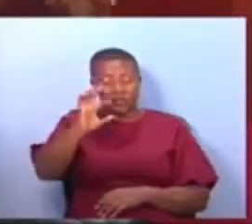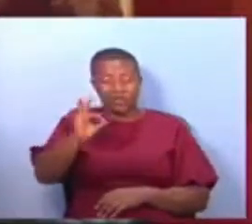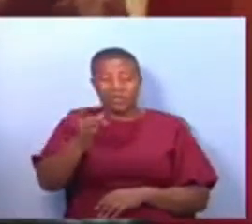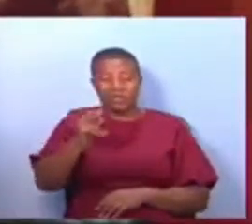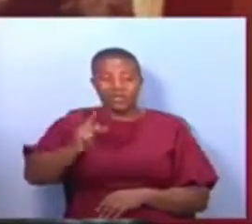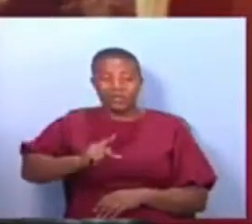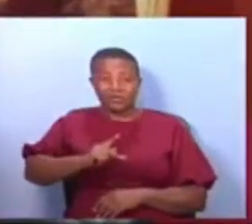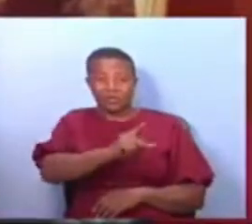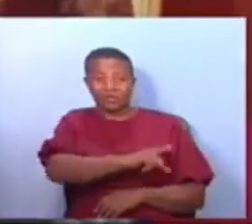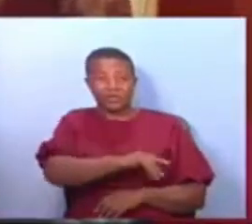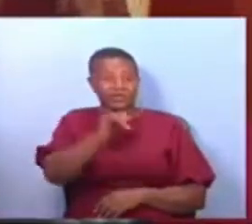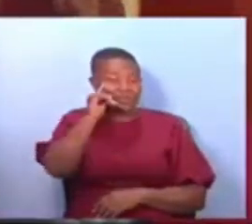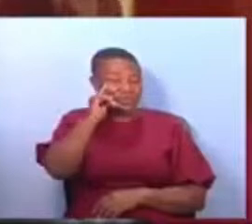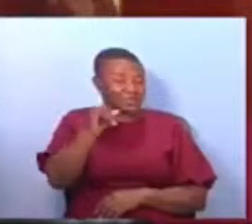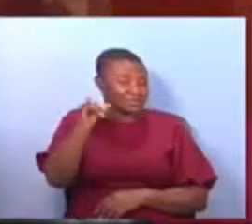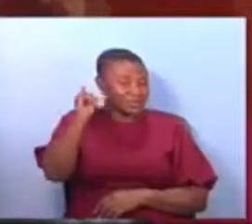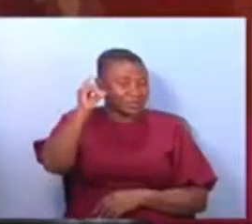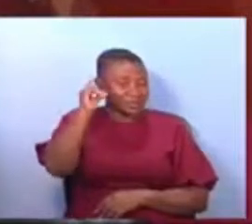Parliament yesterday.